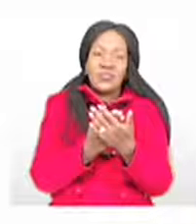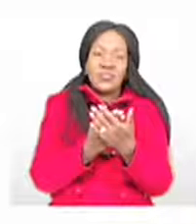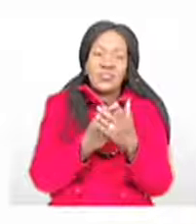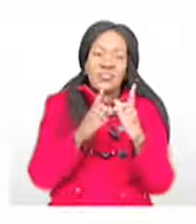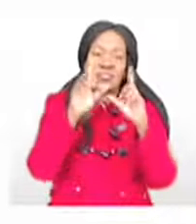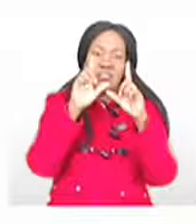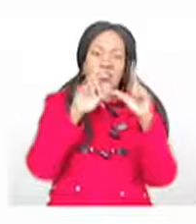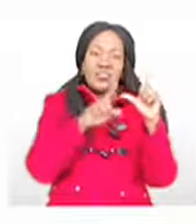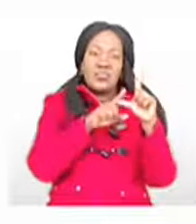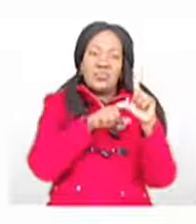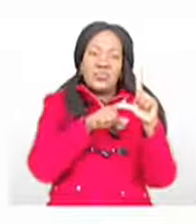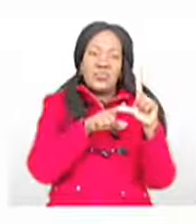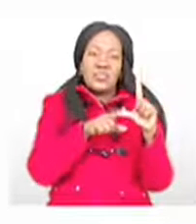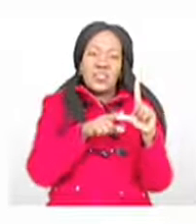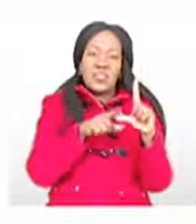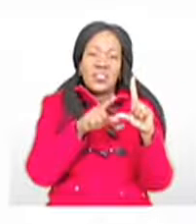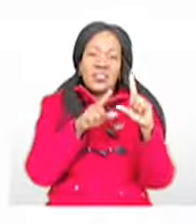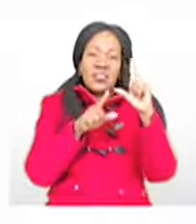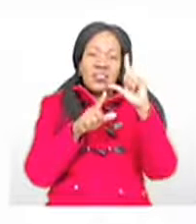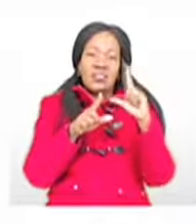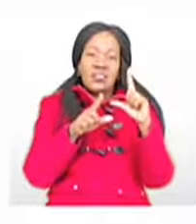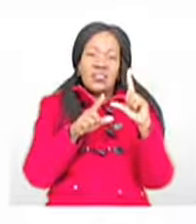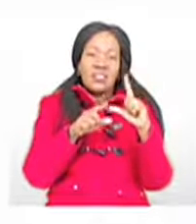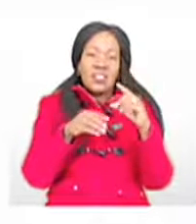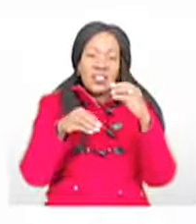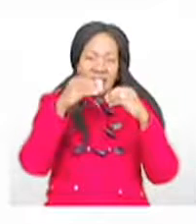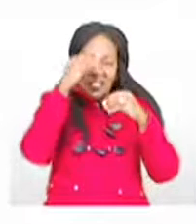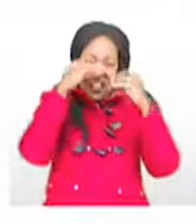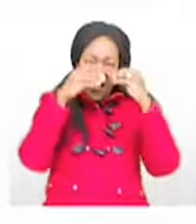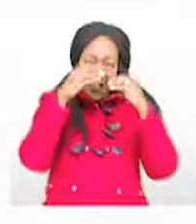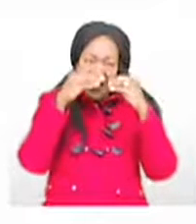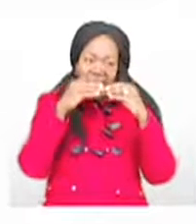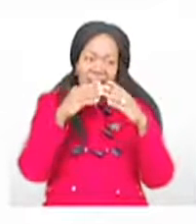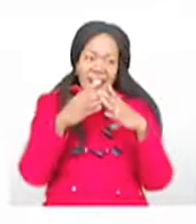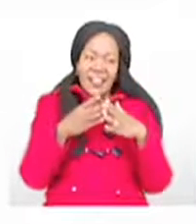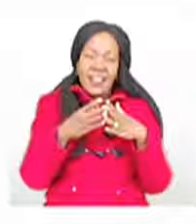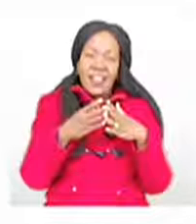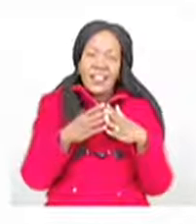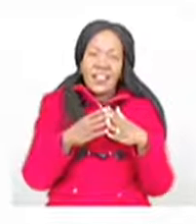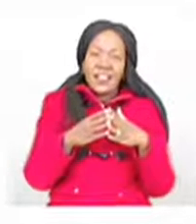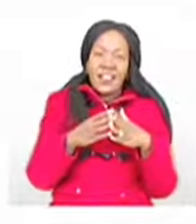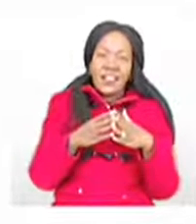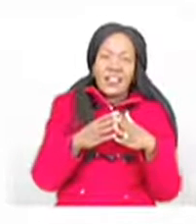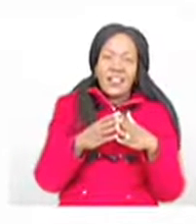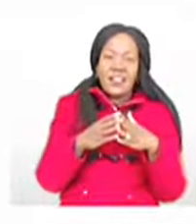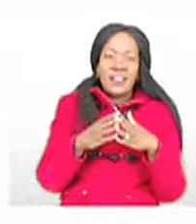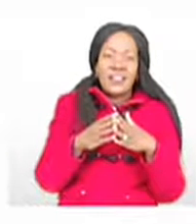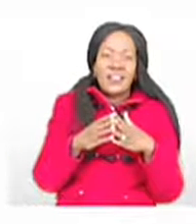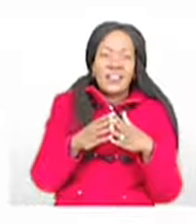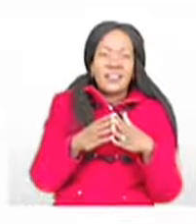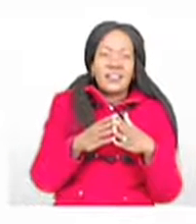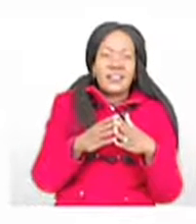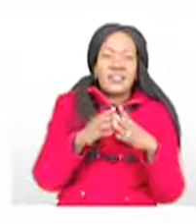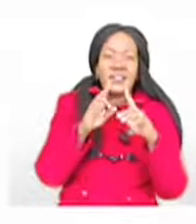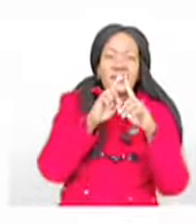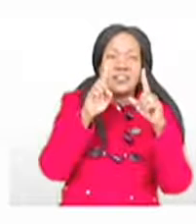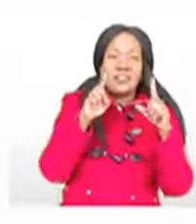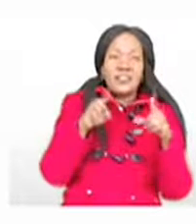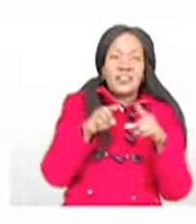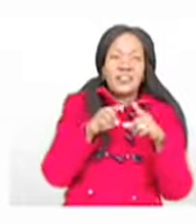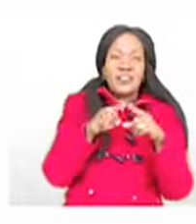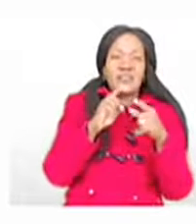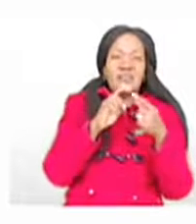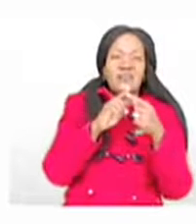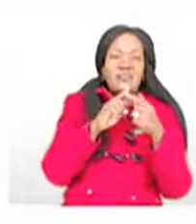20. Let's study the pictures together. The first picture right